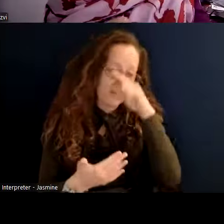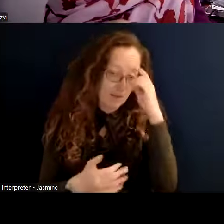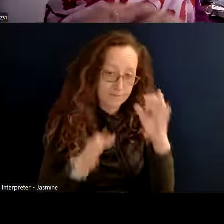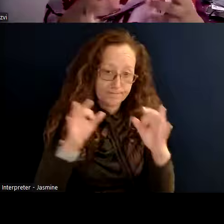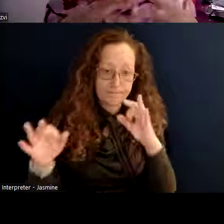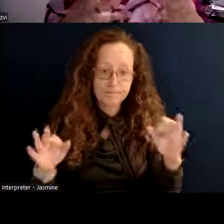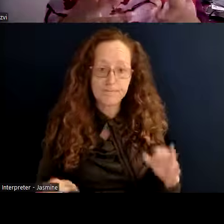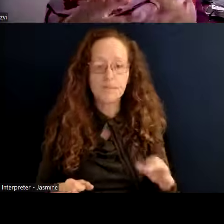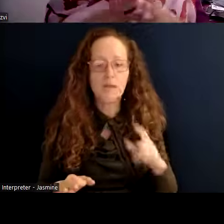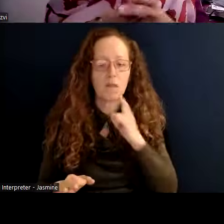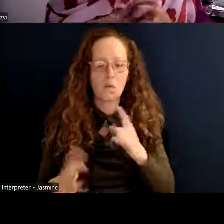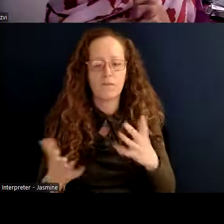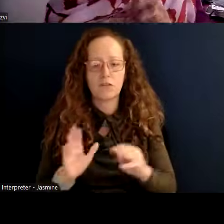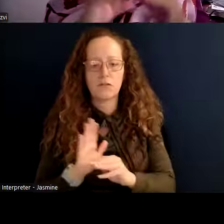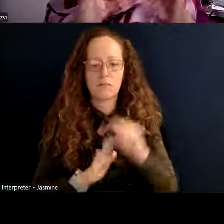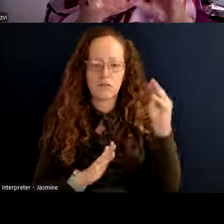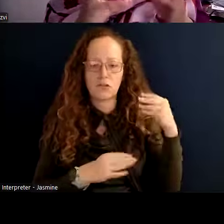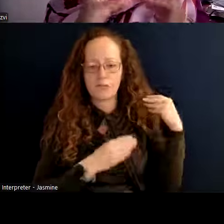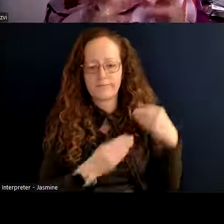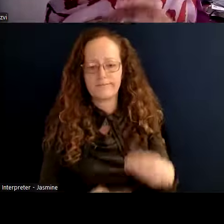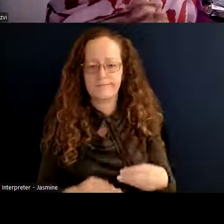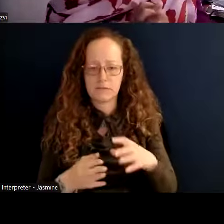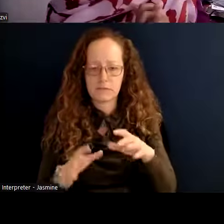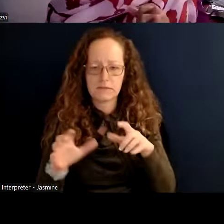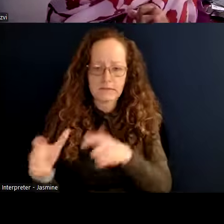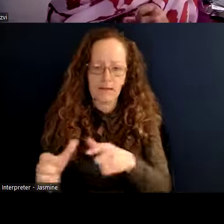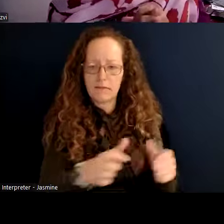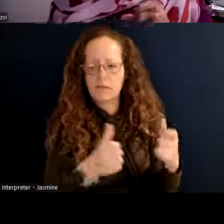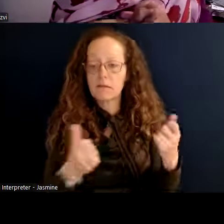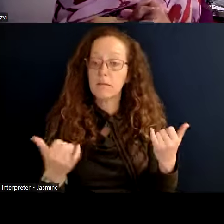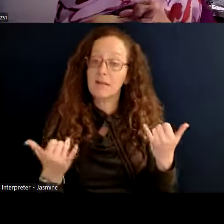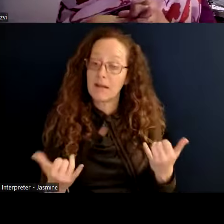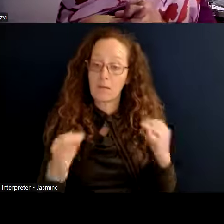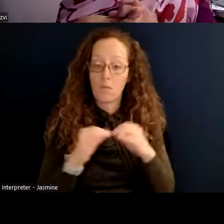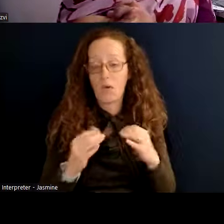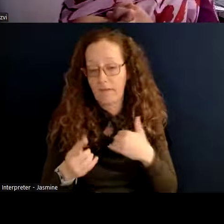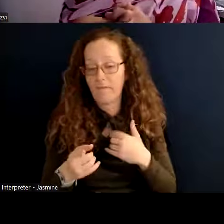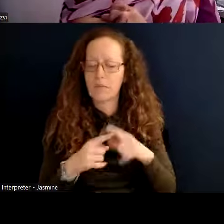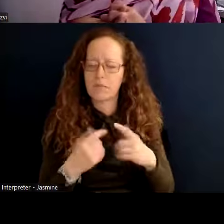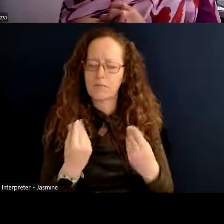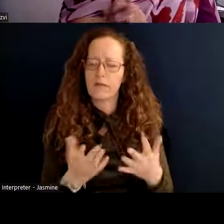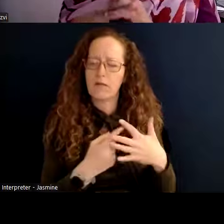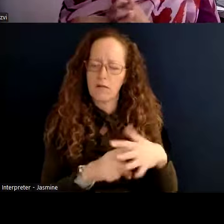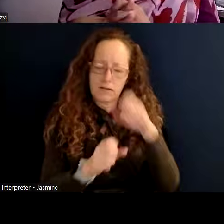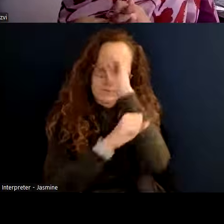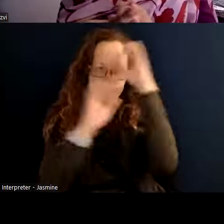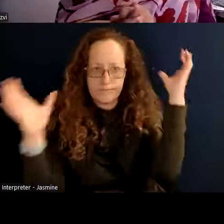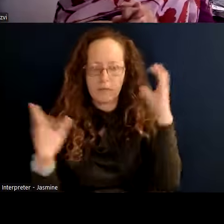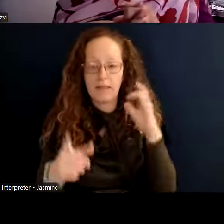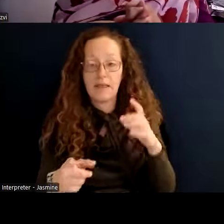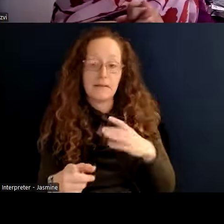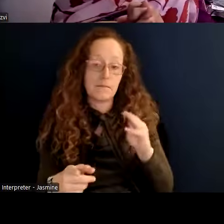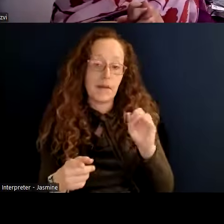Harappan sites. And we have a lot more now. But this, I just wanted to give everyone kind of a context. And I particularly like this map because it shows you the location